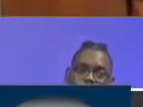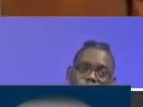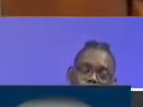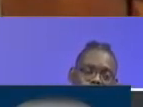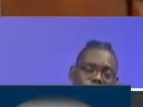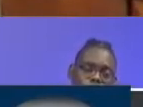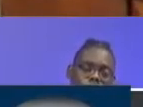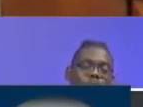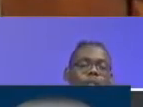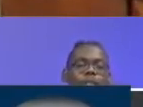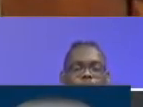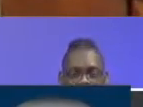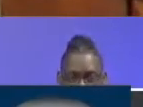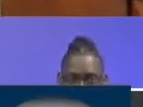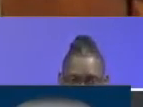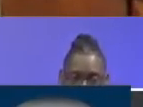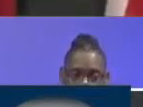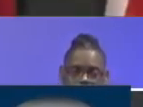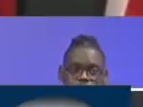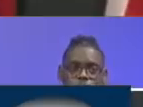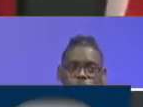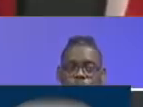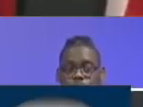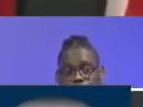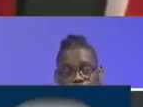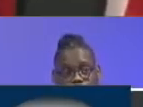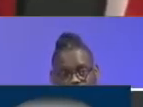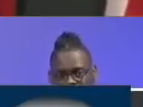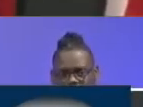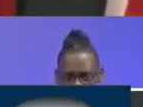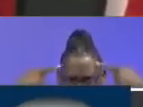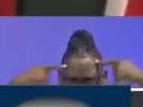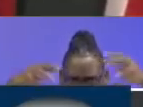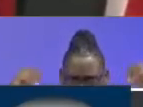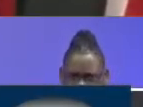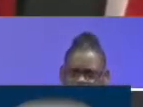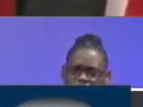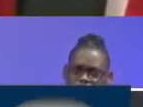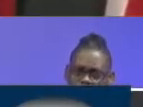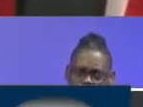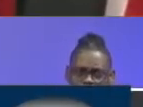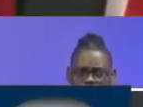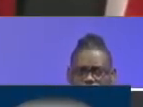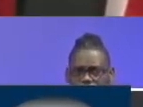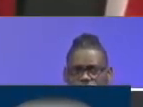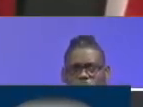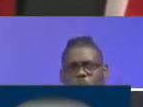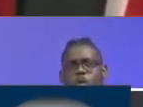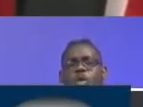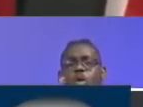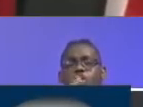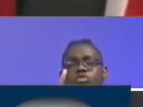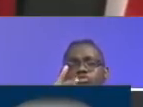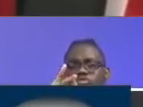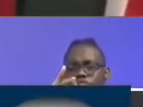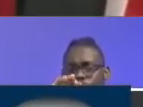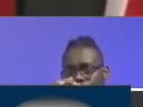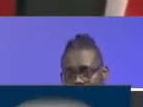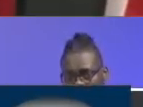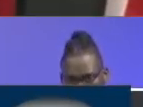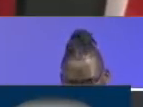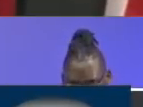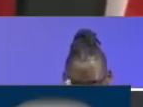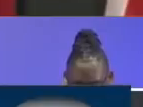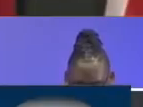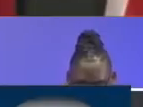Thank you very much, Dr. Richards. At this stage, I'd like to ask the Minister of Health to bring us